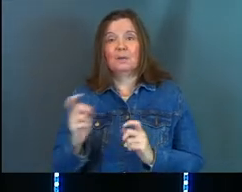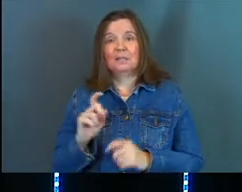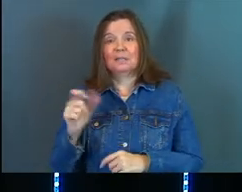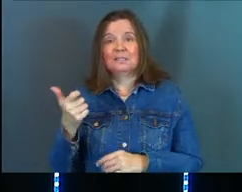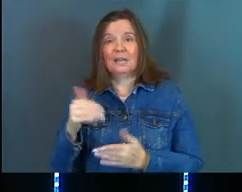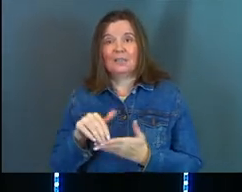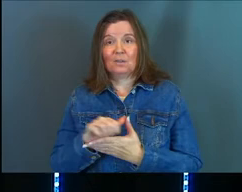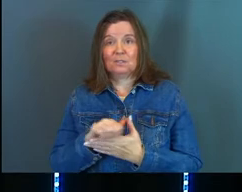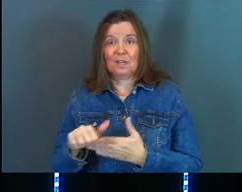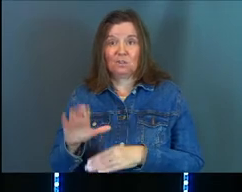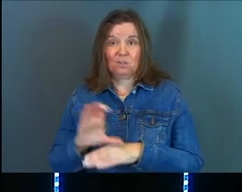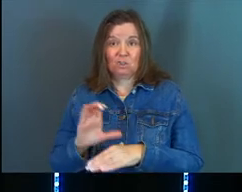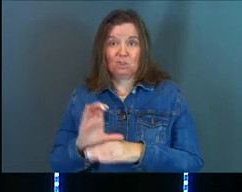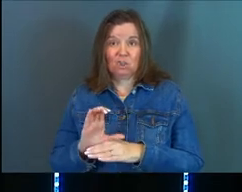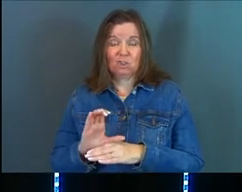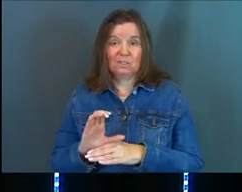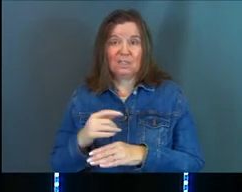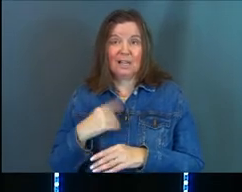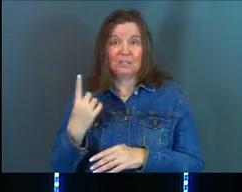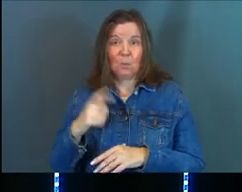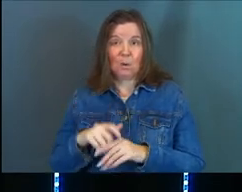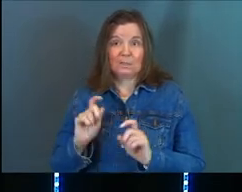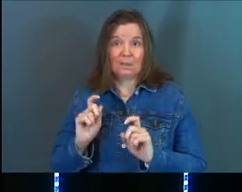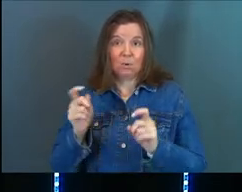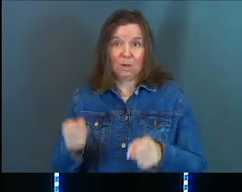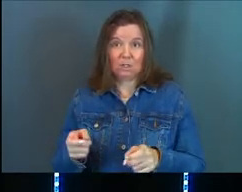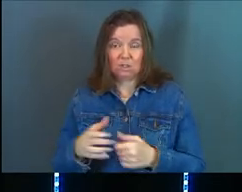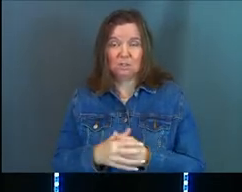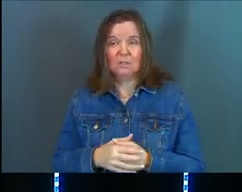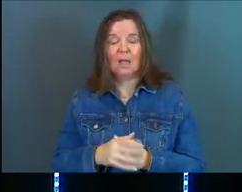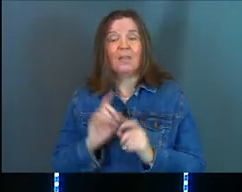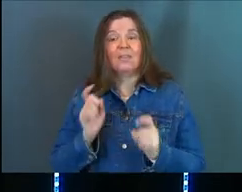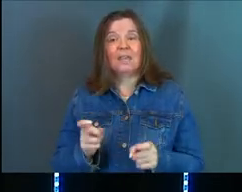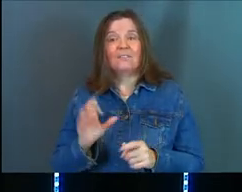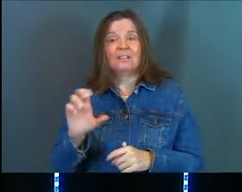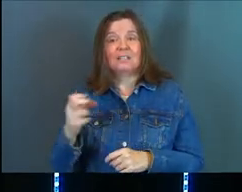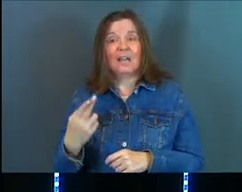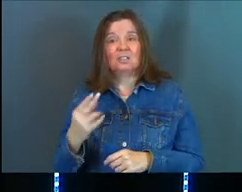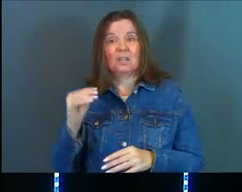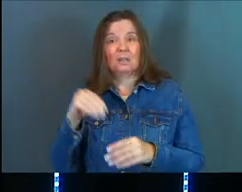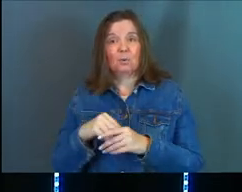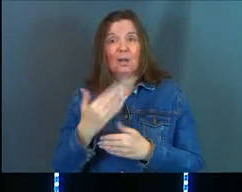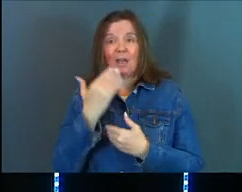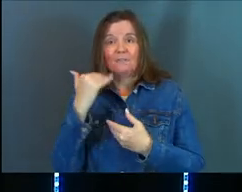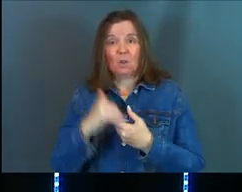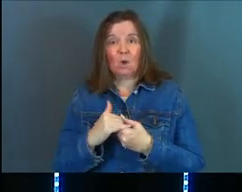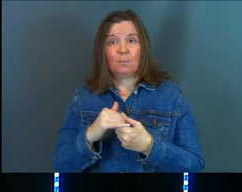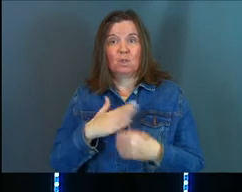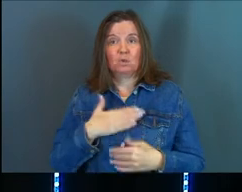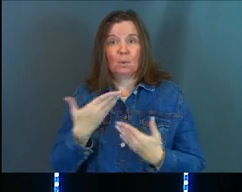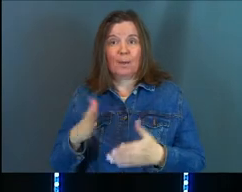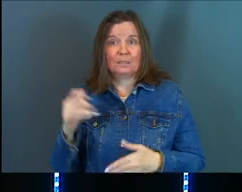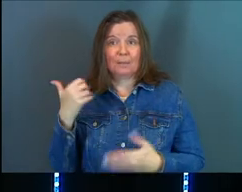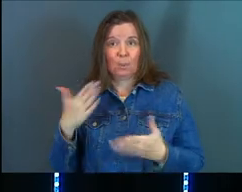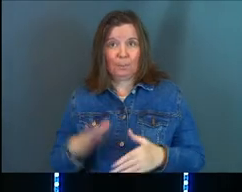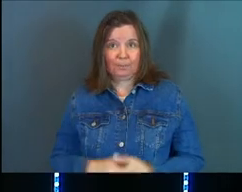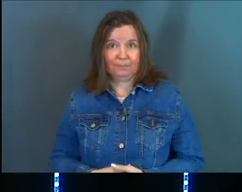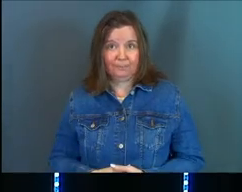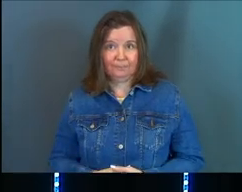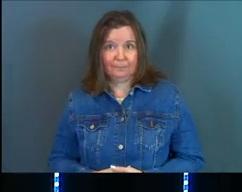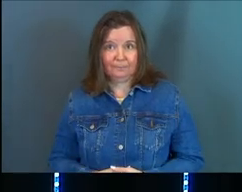gave $10,000 to this church as a single one-time donation, and they gave it in cash, and they put it in an envelope in the joy boxes at the back of the